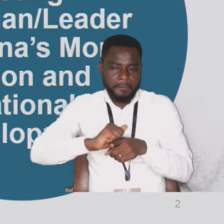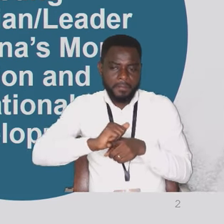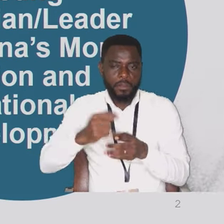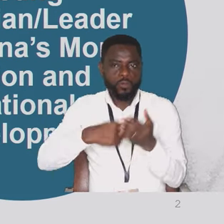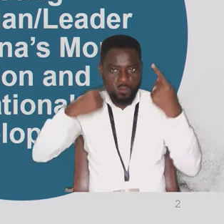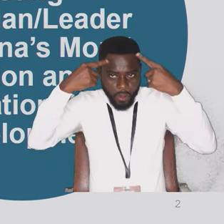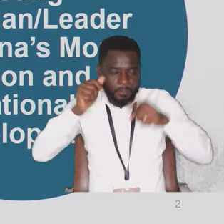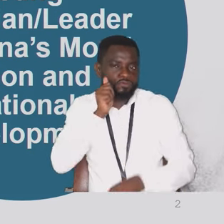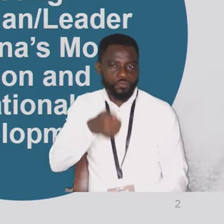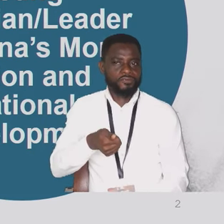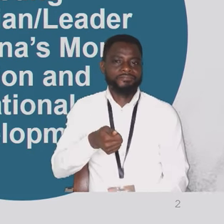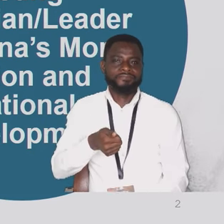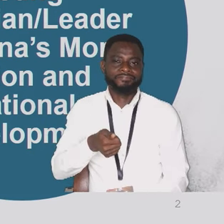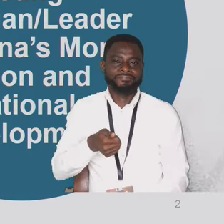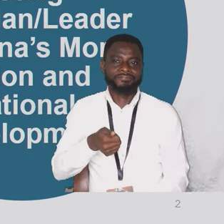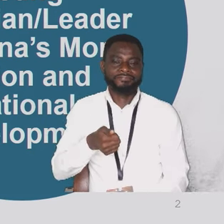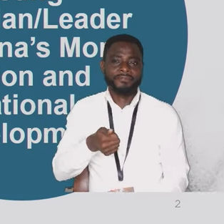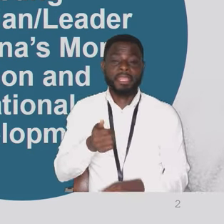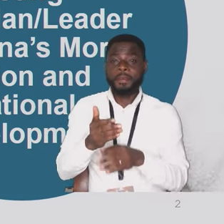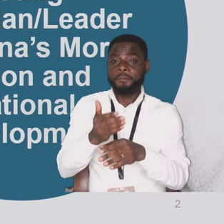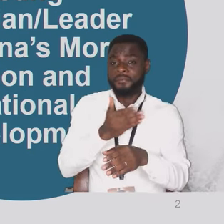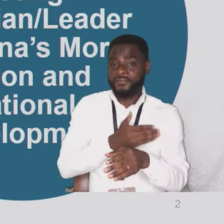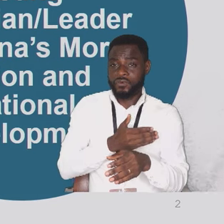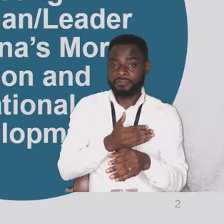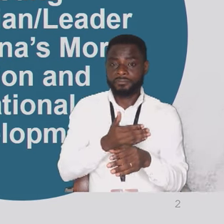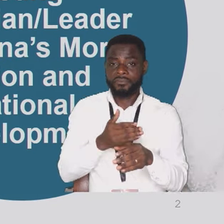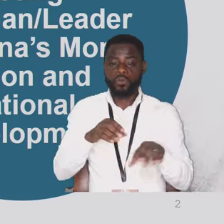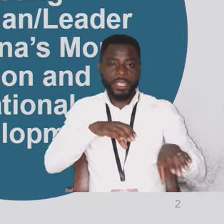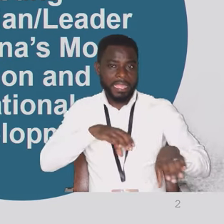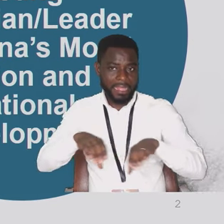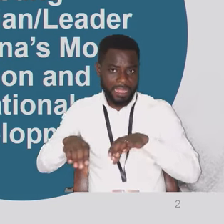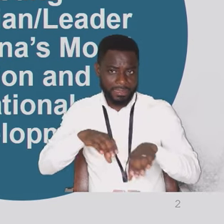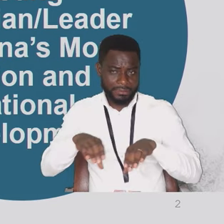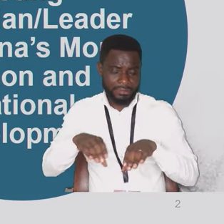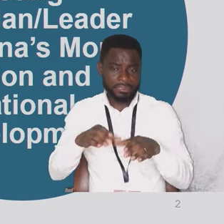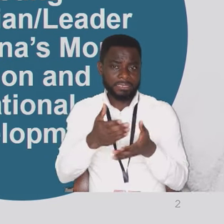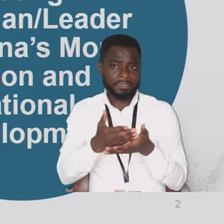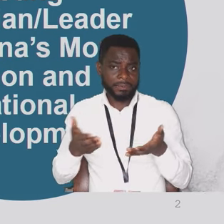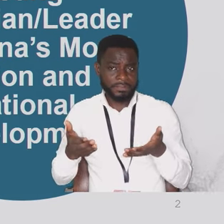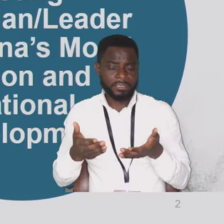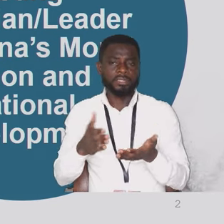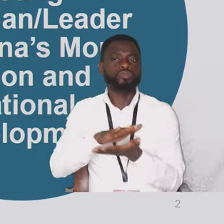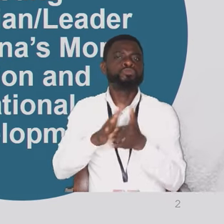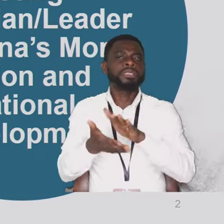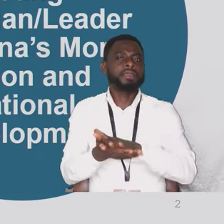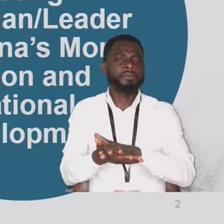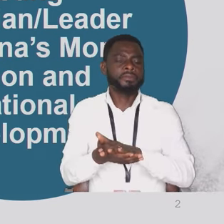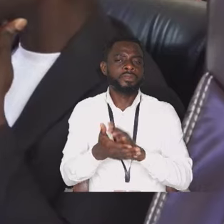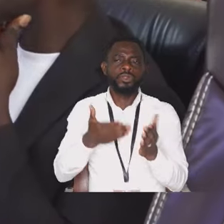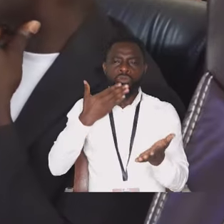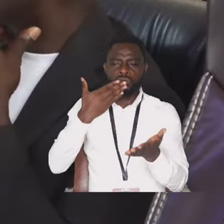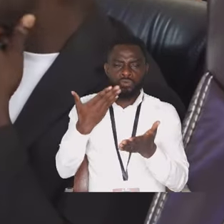tomorrow. In fact, before we perform, to become very good